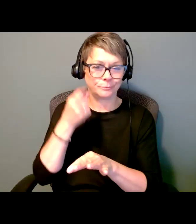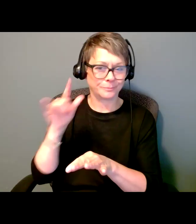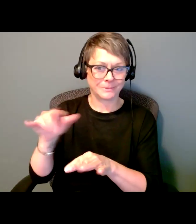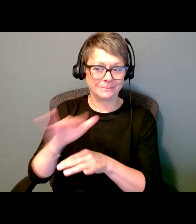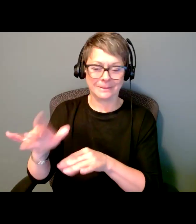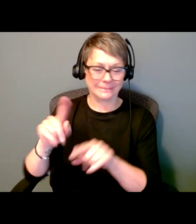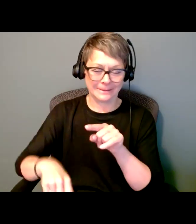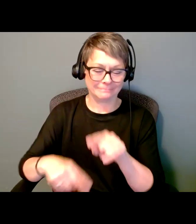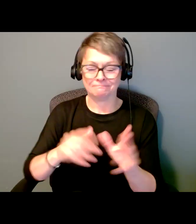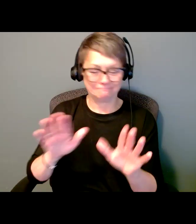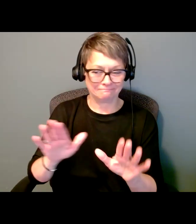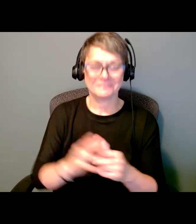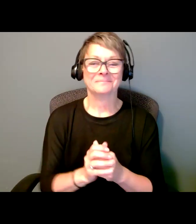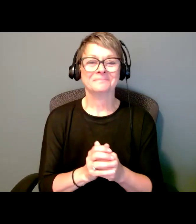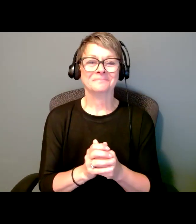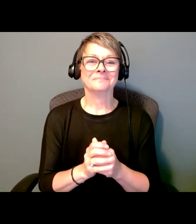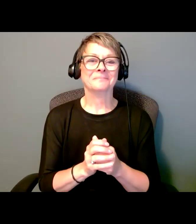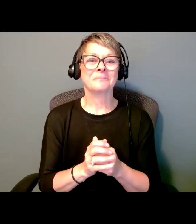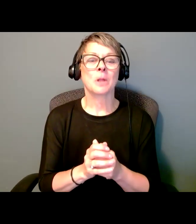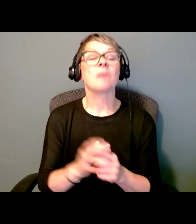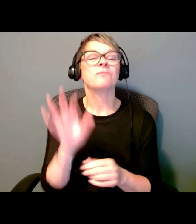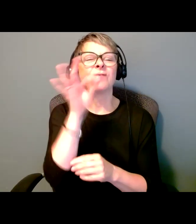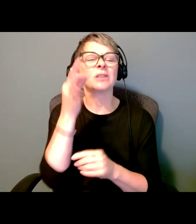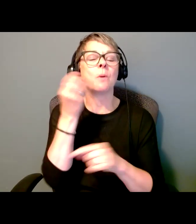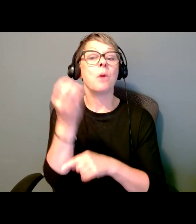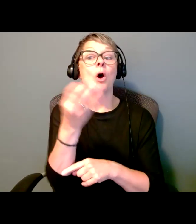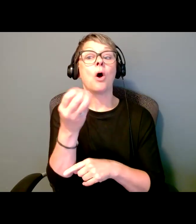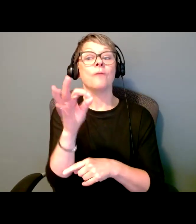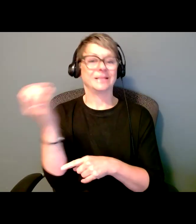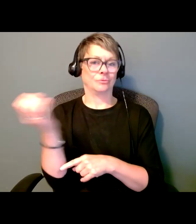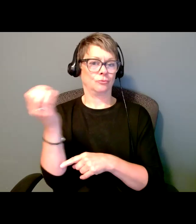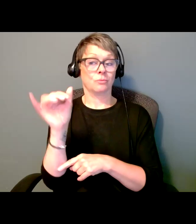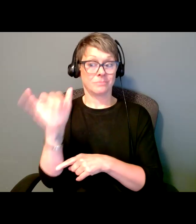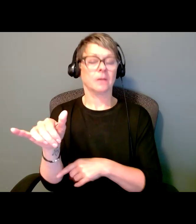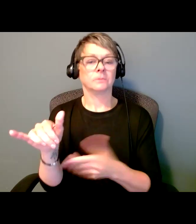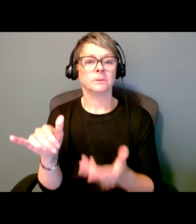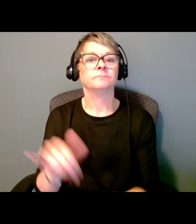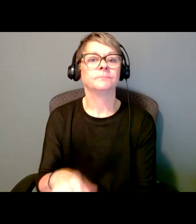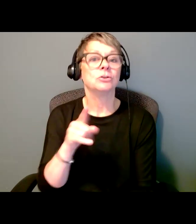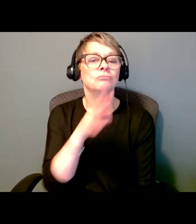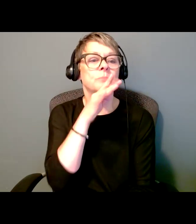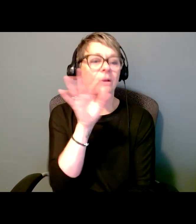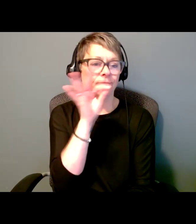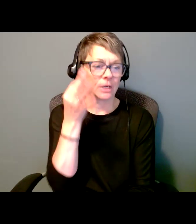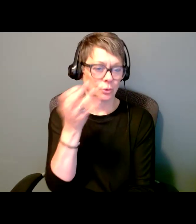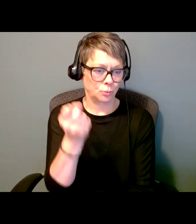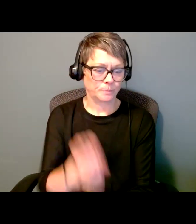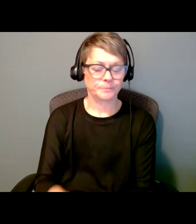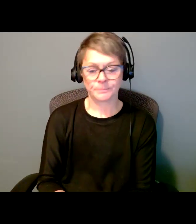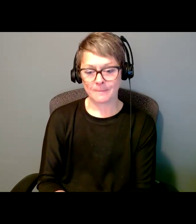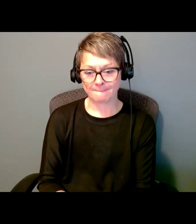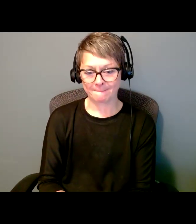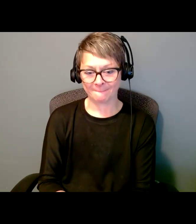aînés francophones de l'Ontario et Réseau de prévention de la maltraitance des aînés francophones de l'Ontario.